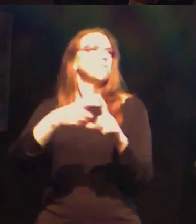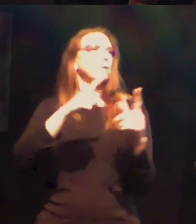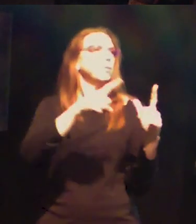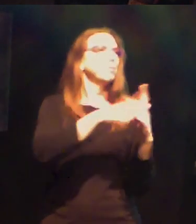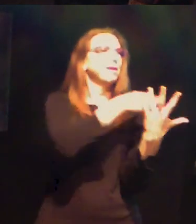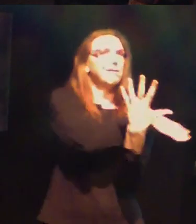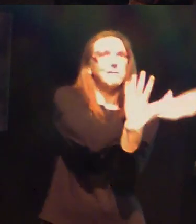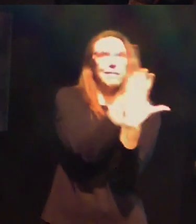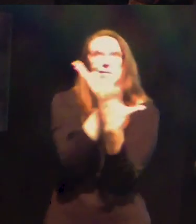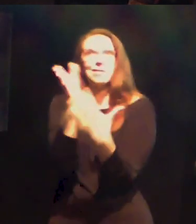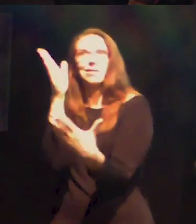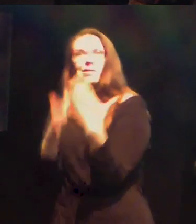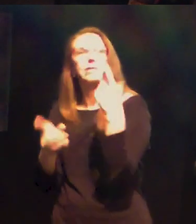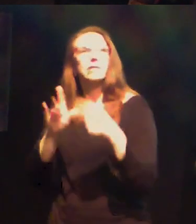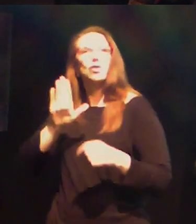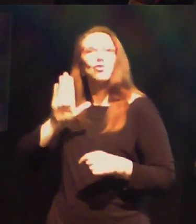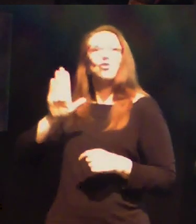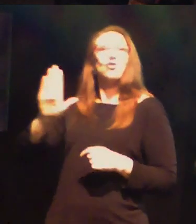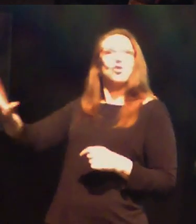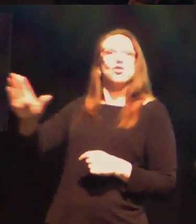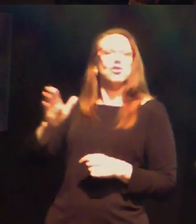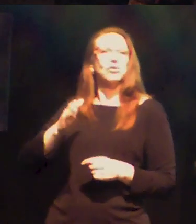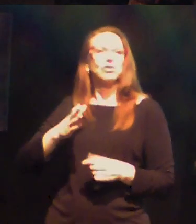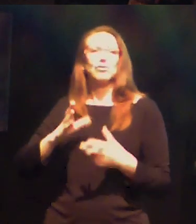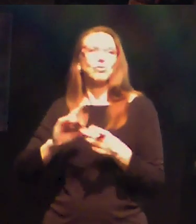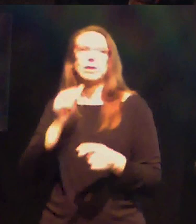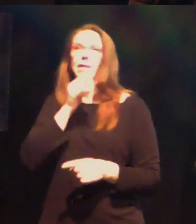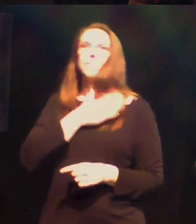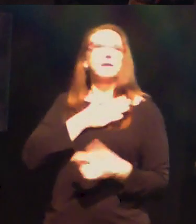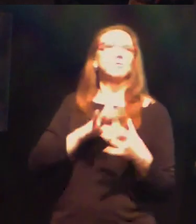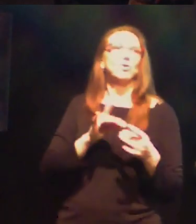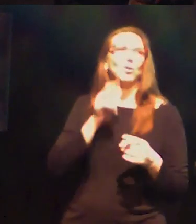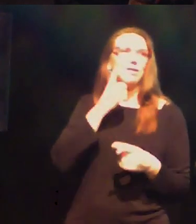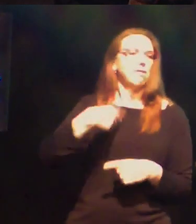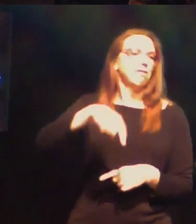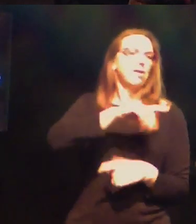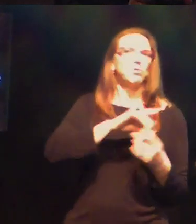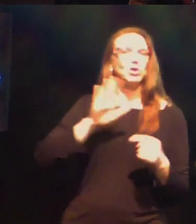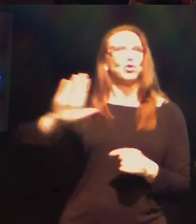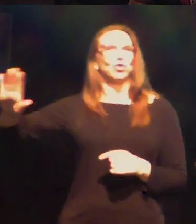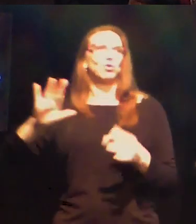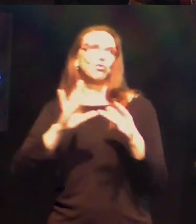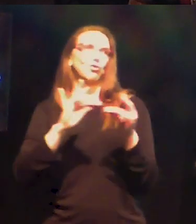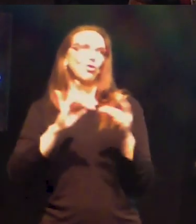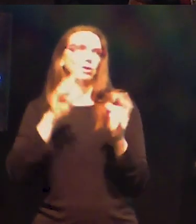to the end because this is her story, it's not our story.